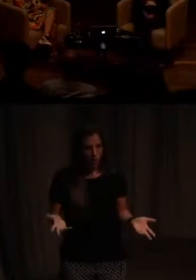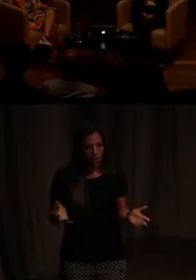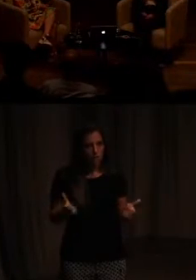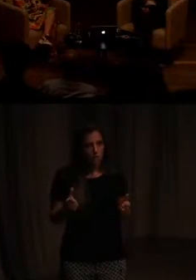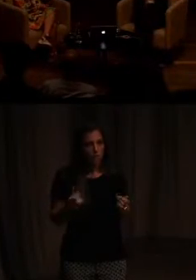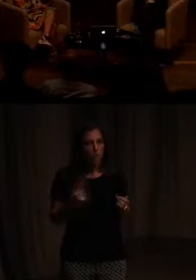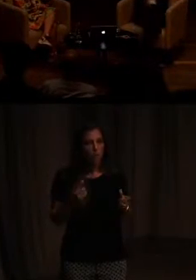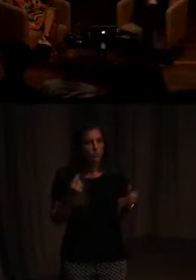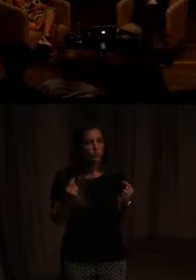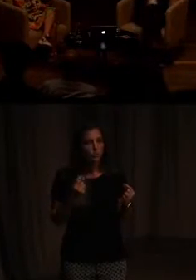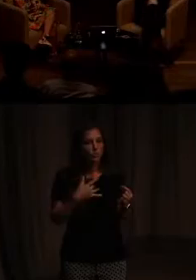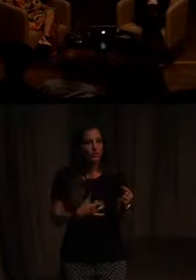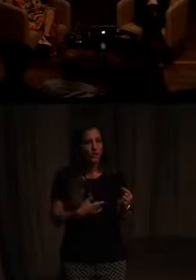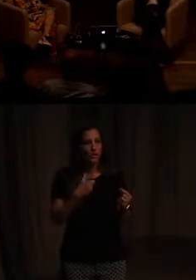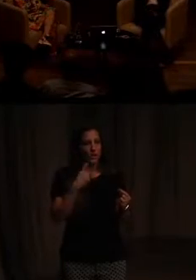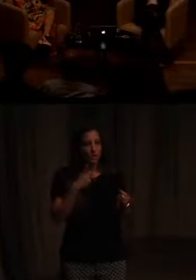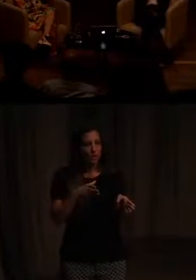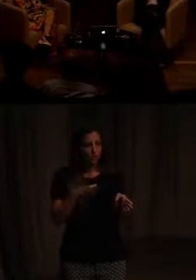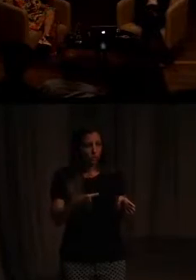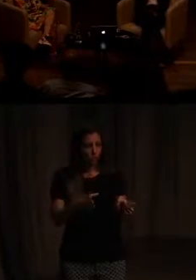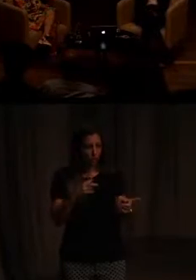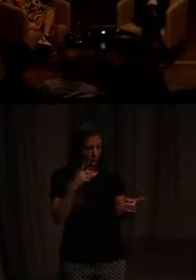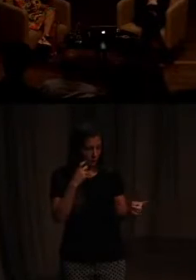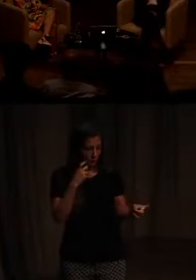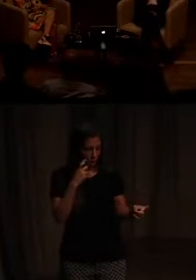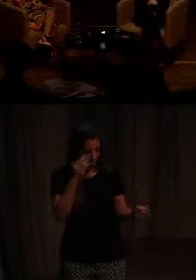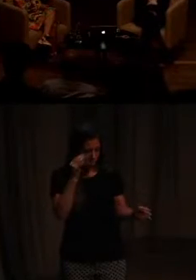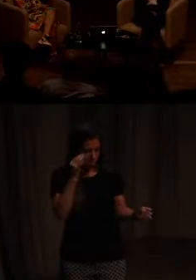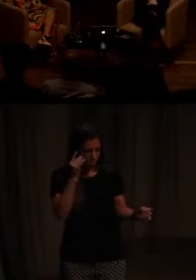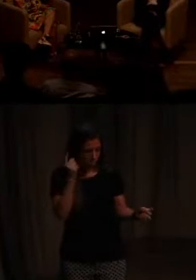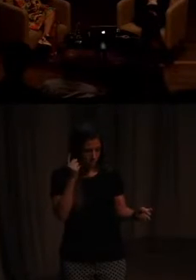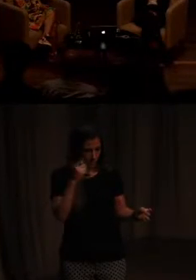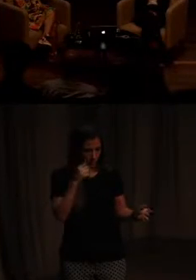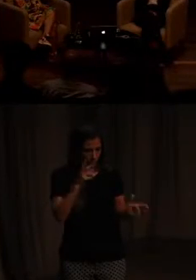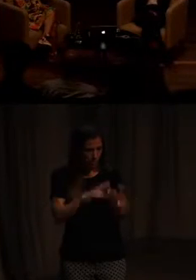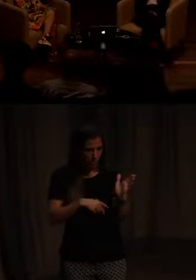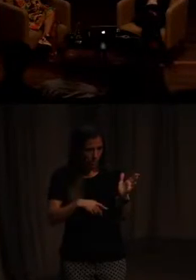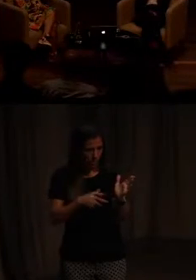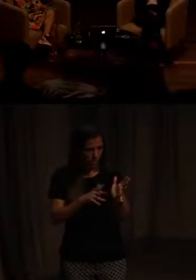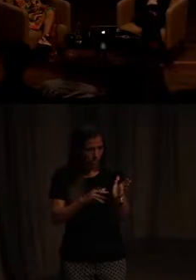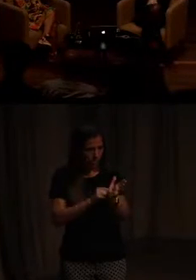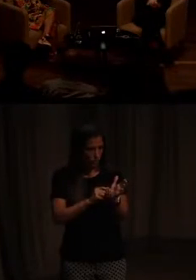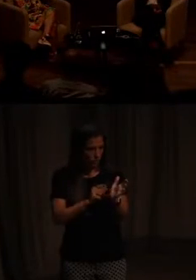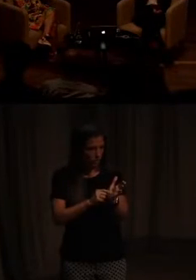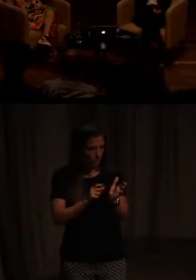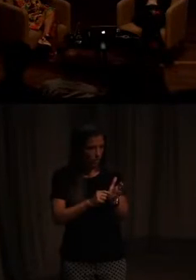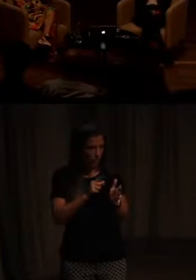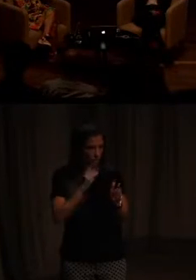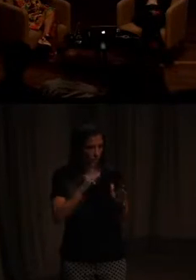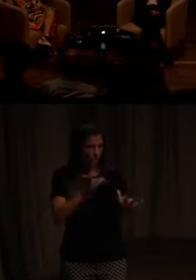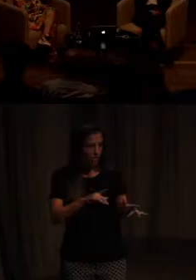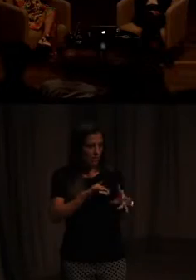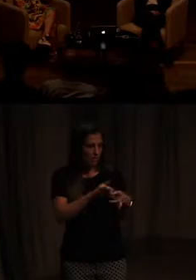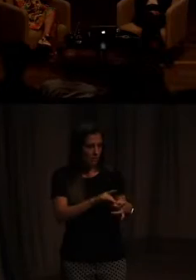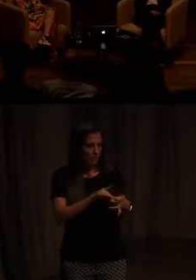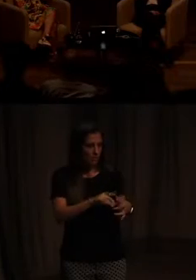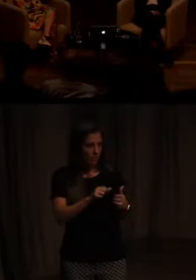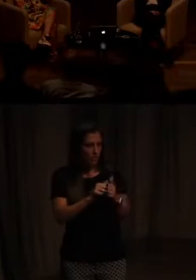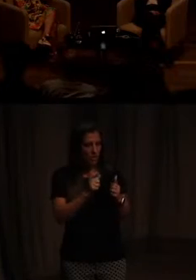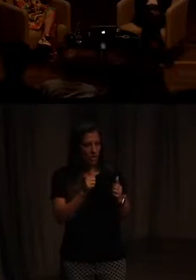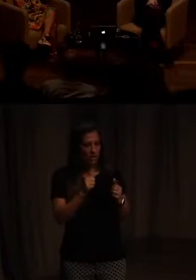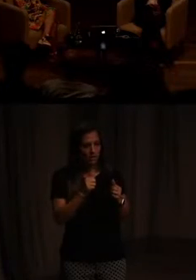And so what I do is I'll go into the street and cry and think about something that I read in the newspaper as a way to really empathize